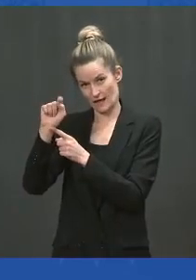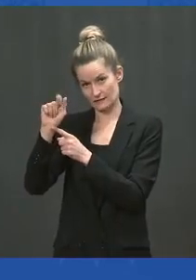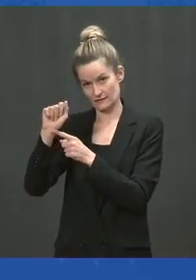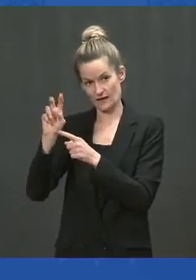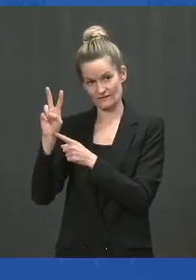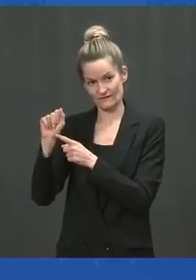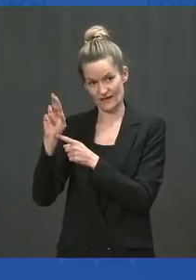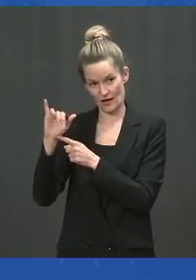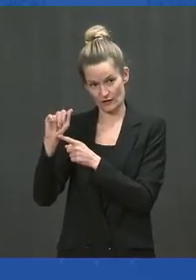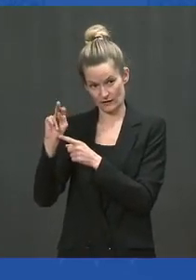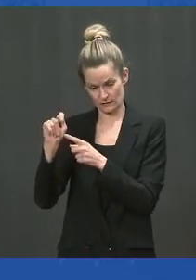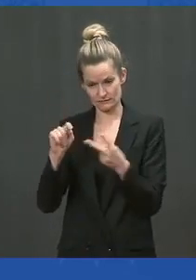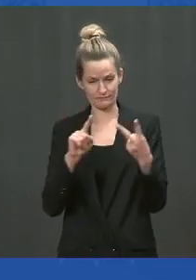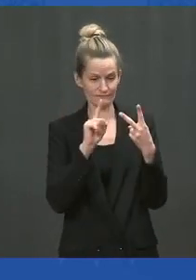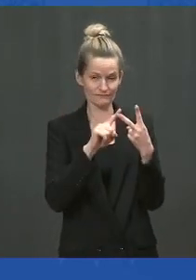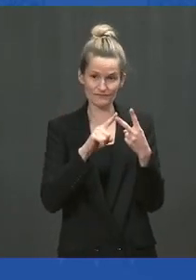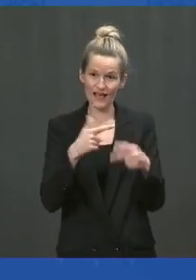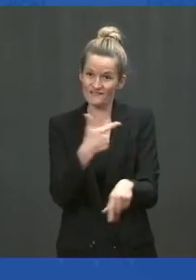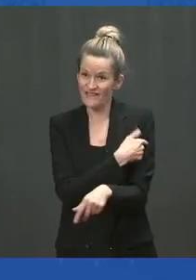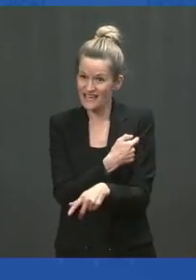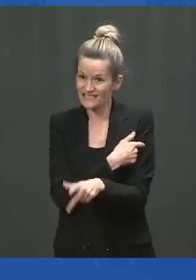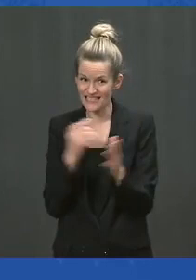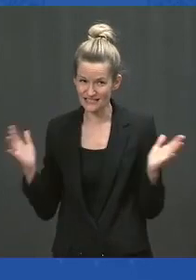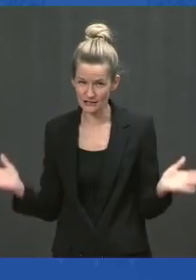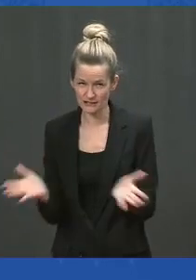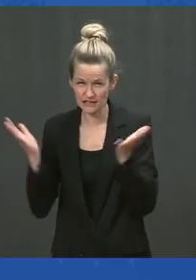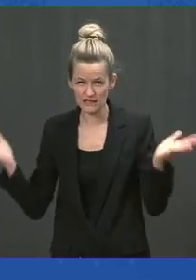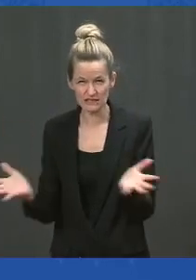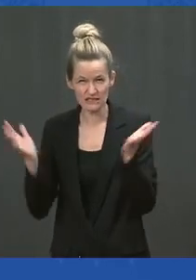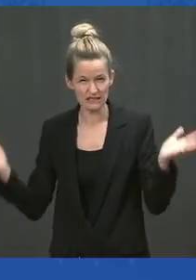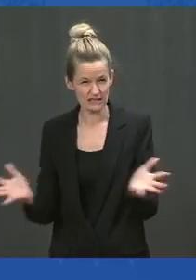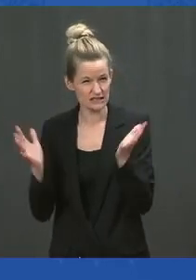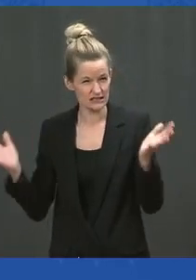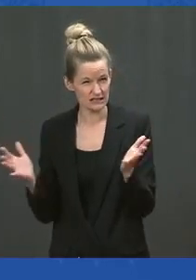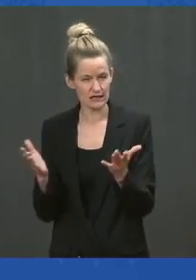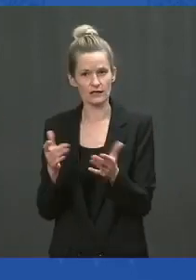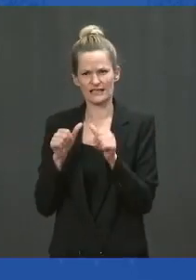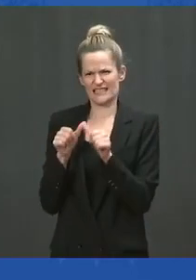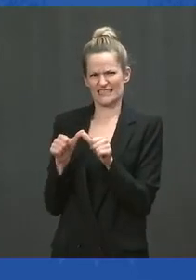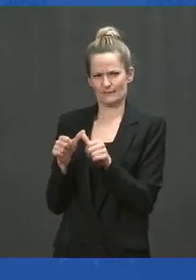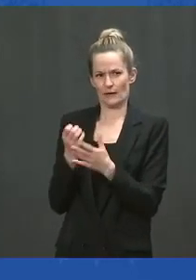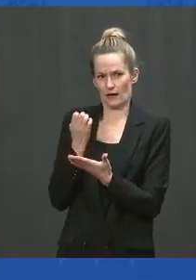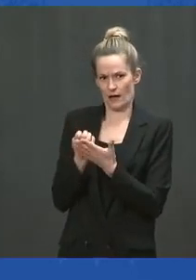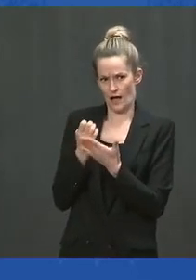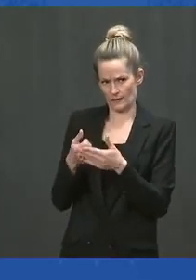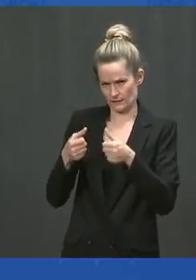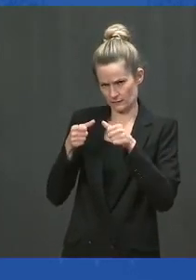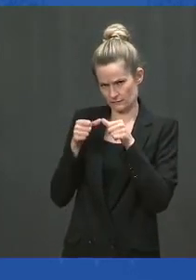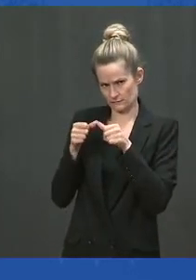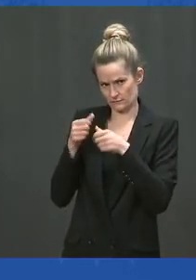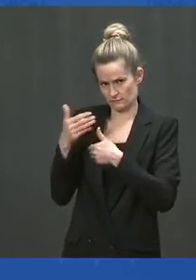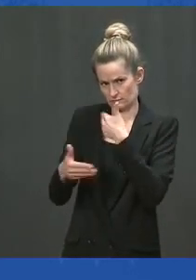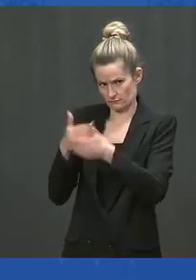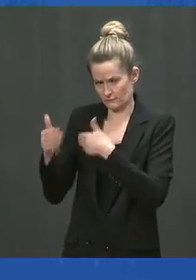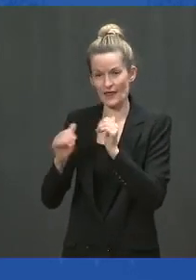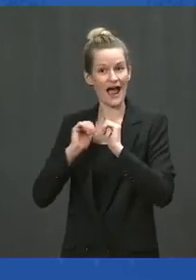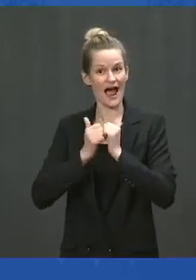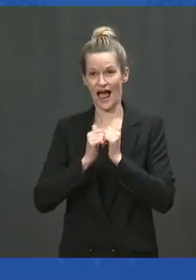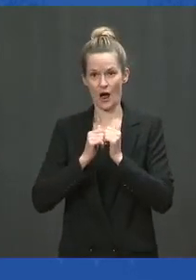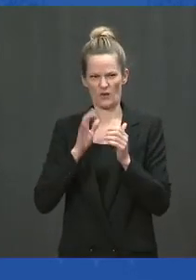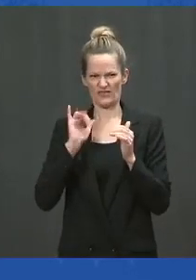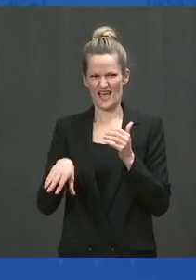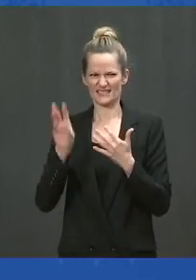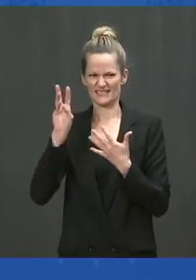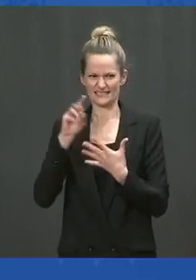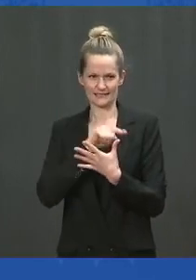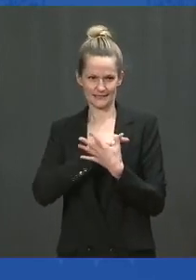finished and keep our economy strong. First, thanks to the latest middle-class tax cut in